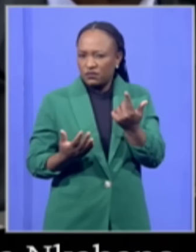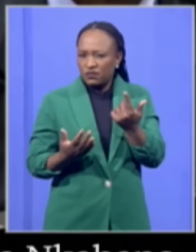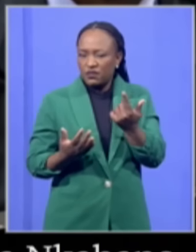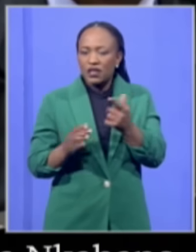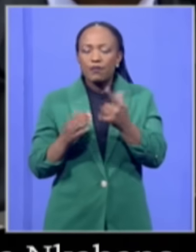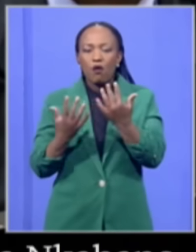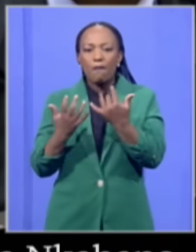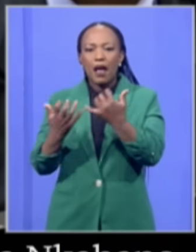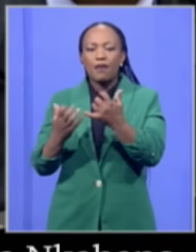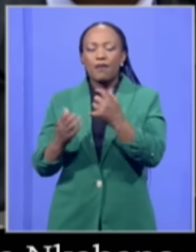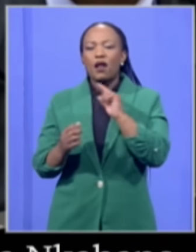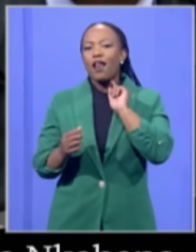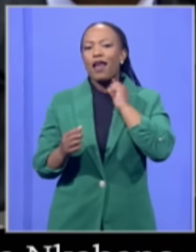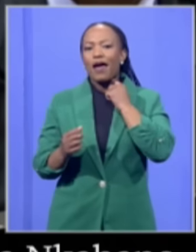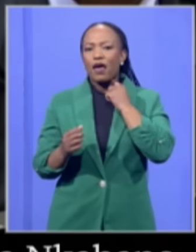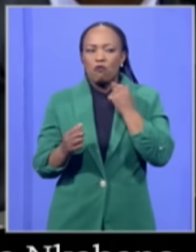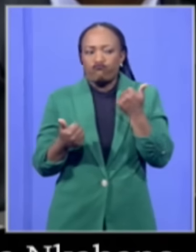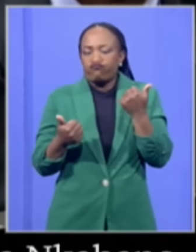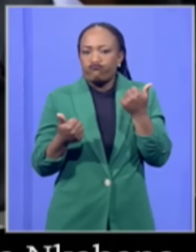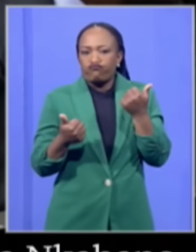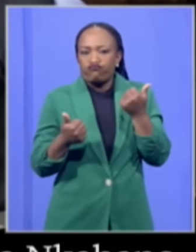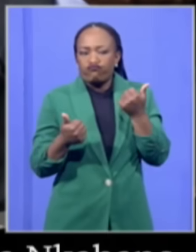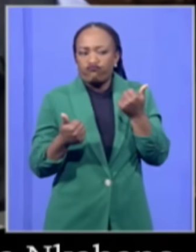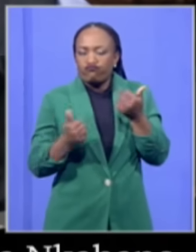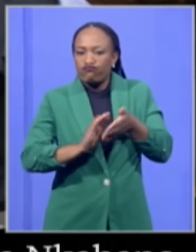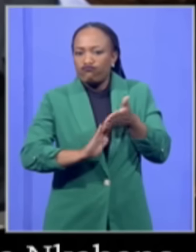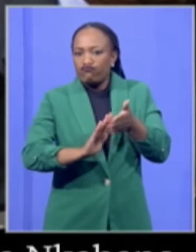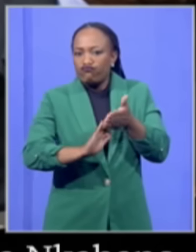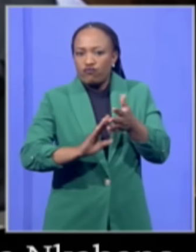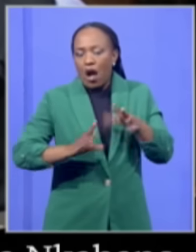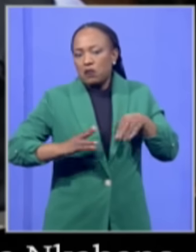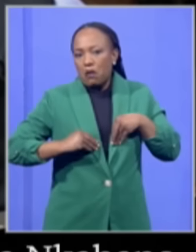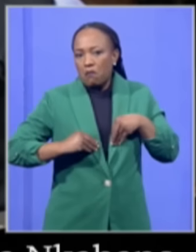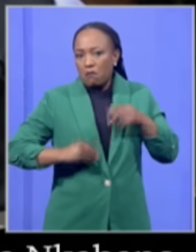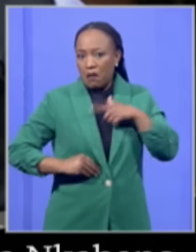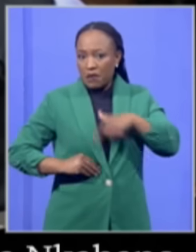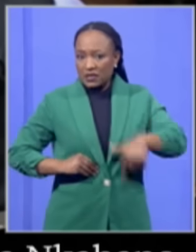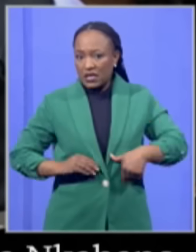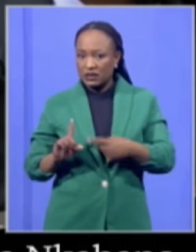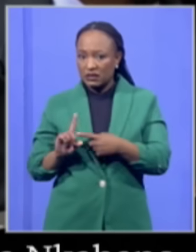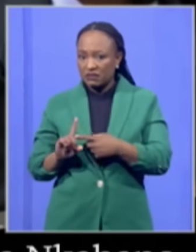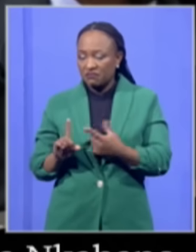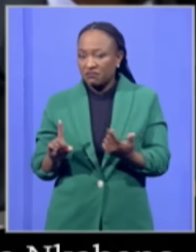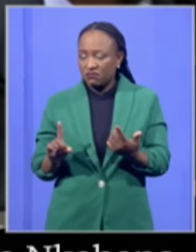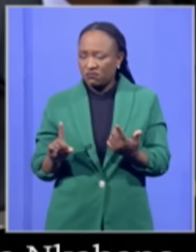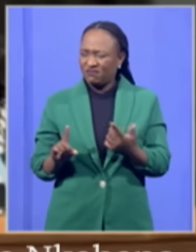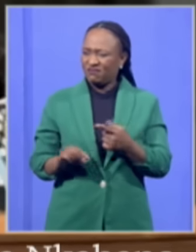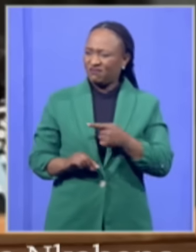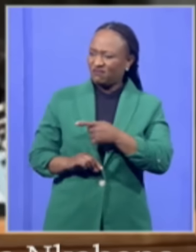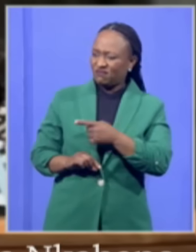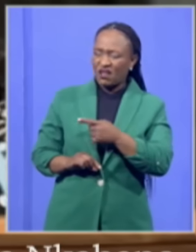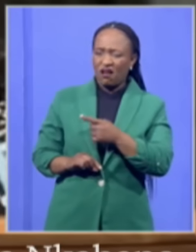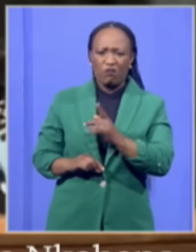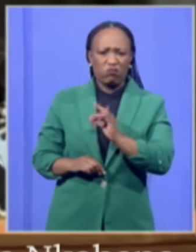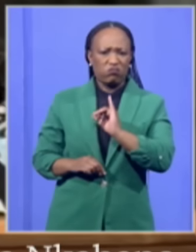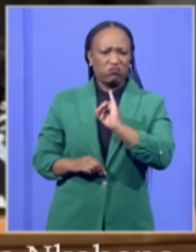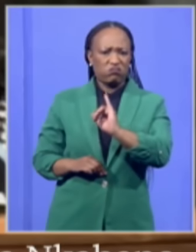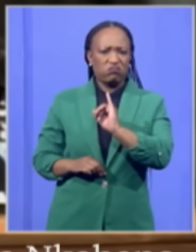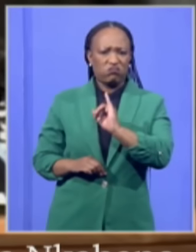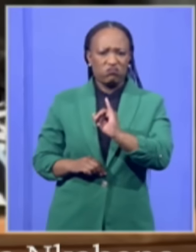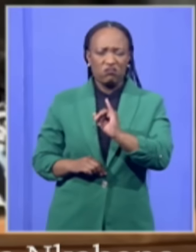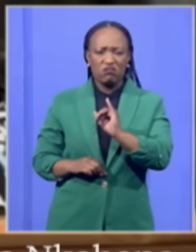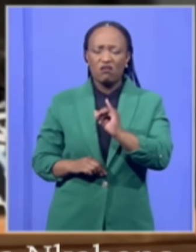is somehow condoned by President Ramaphosa's government. That is an enormous double standard, and that